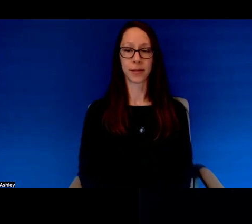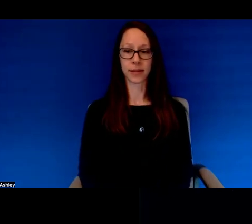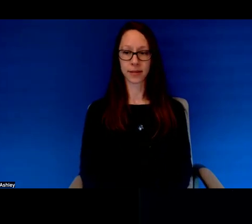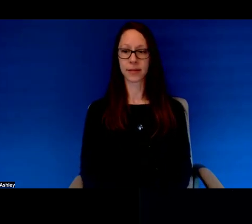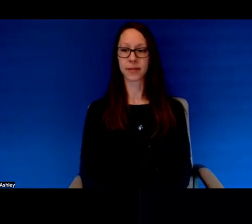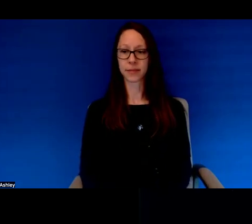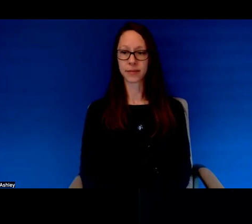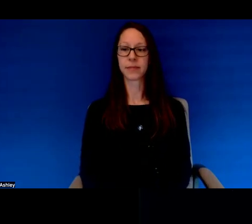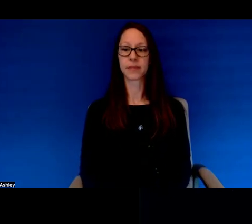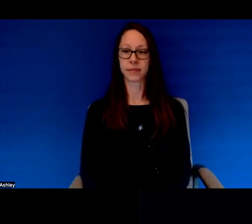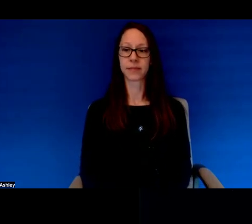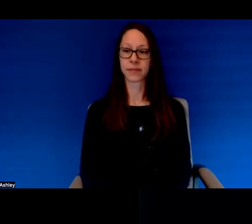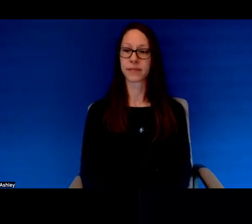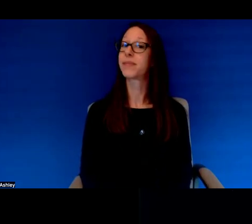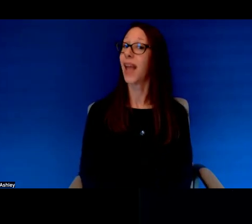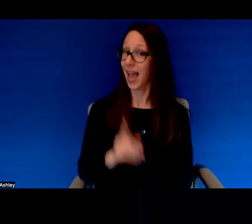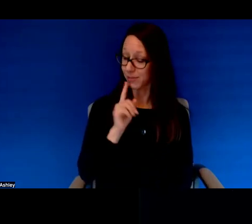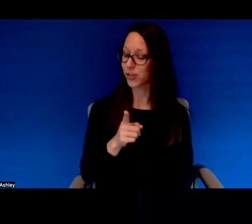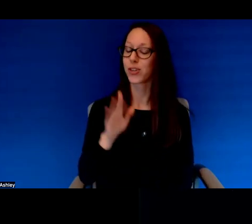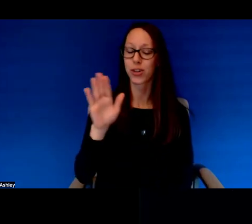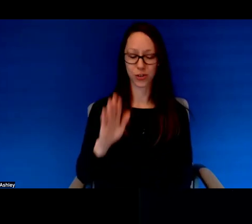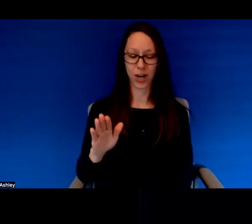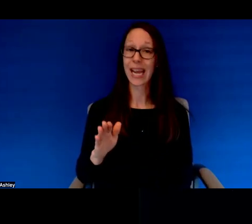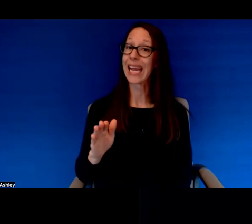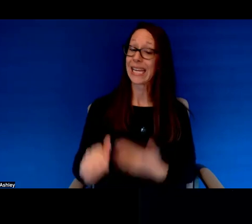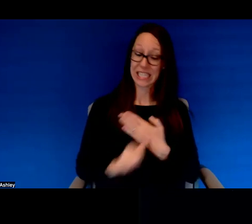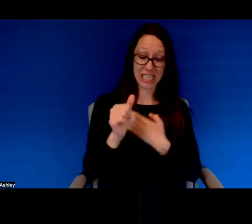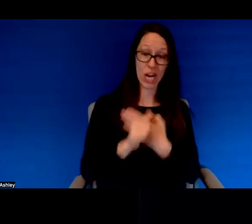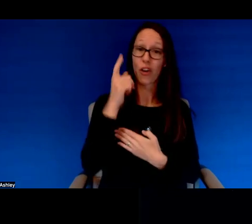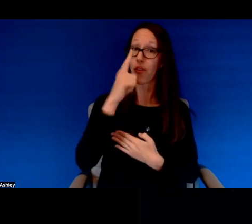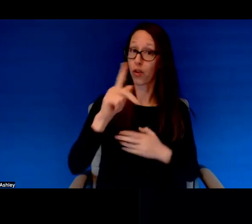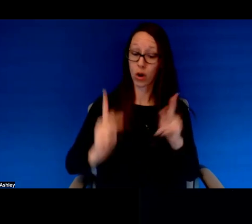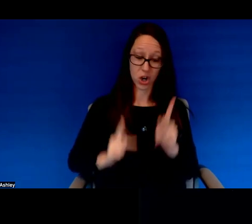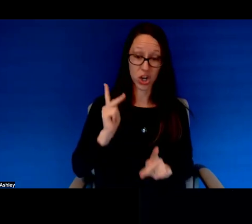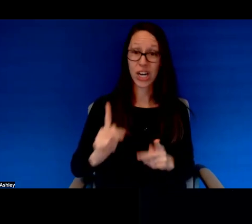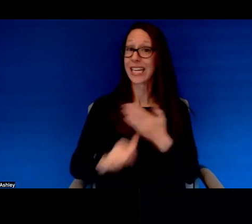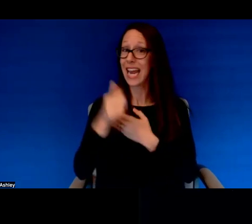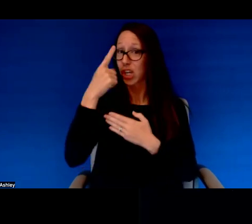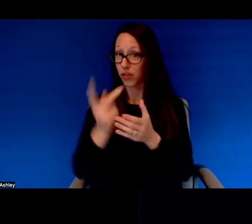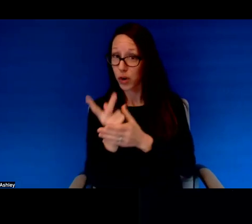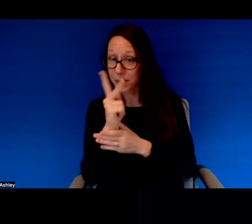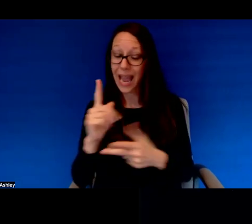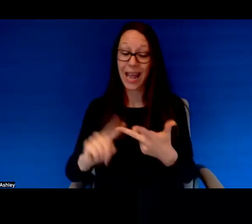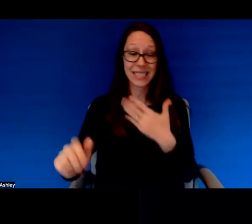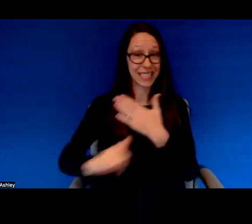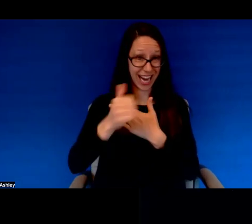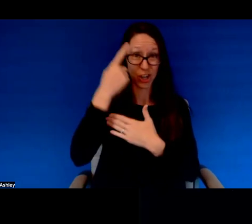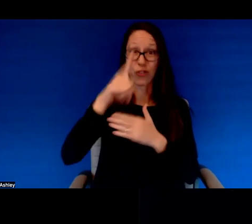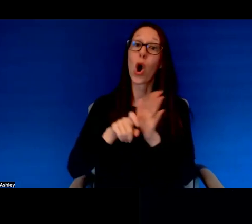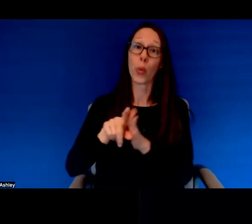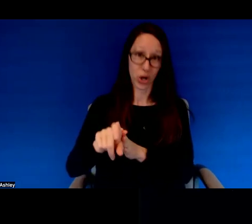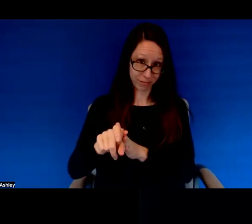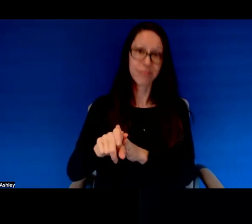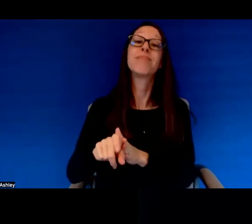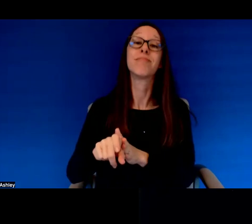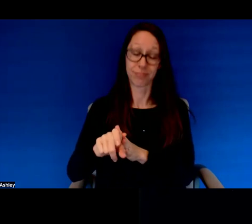Yeah, yeah, absolutely. Great question. It's dangerous for humans, it's dangerous Dangerous for for everybody. plants, it's dangerous for worms. Um,